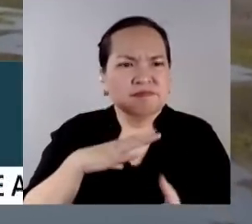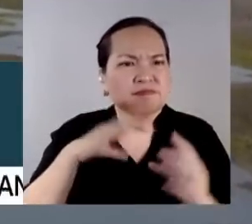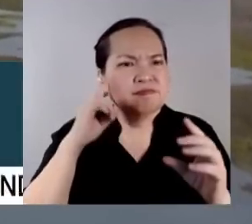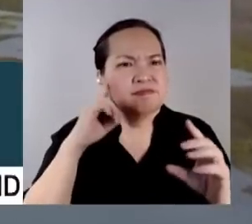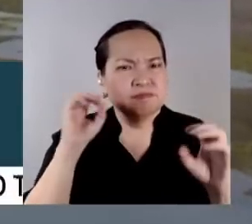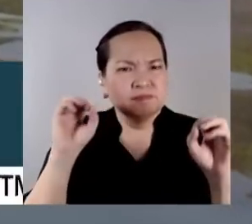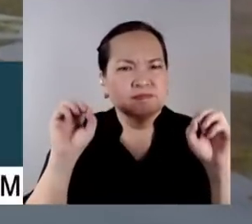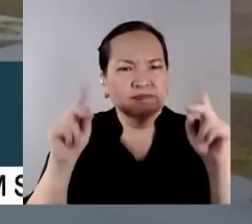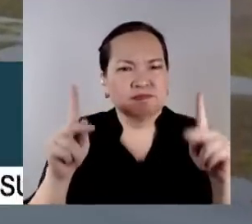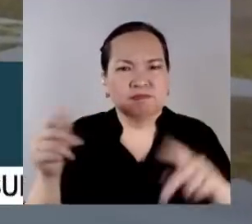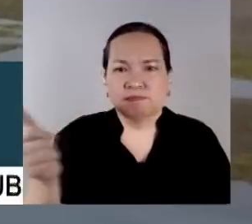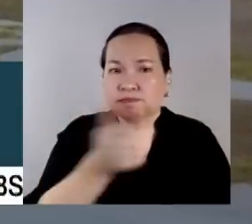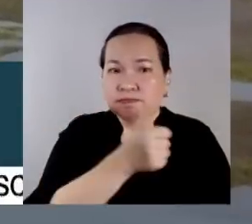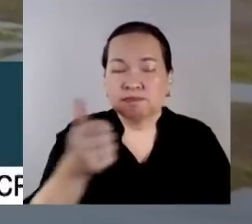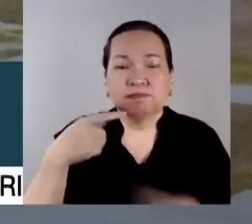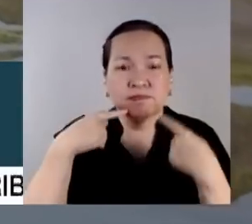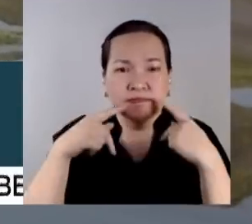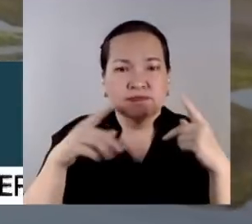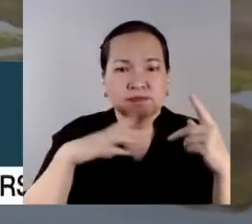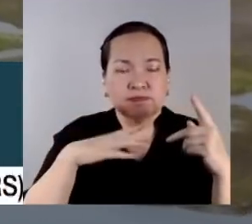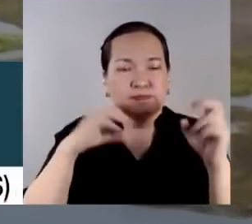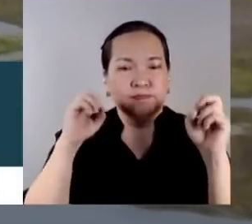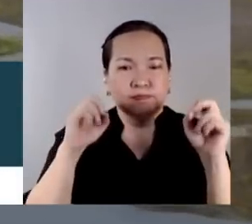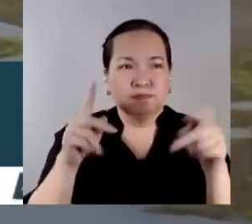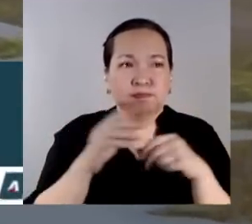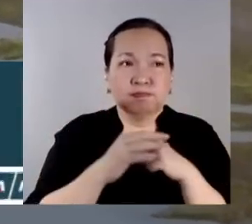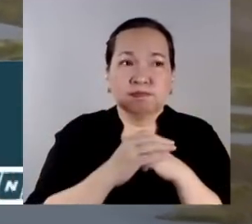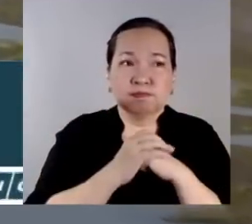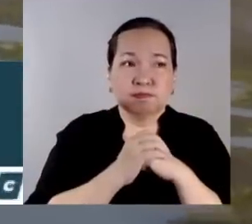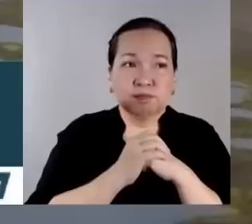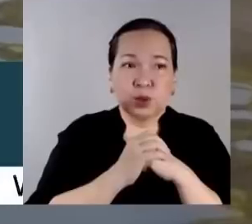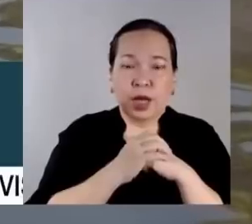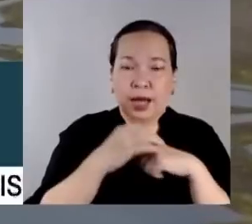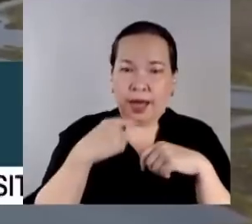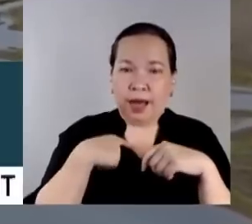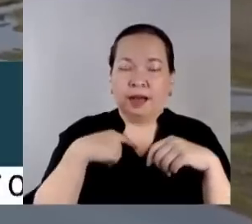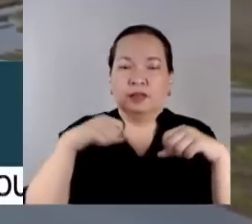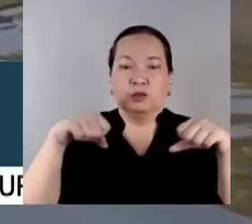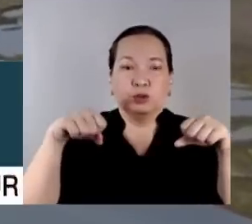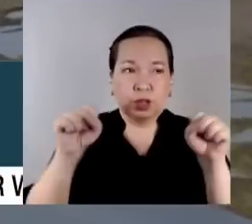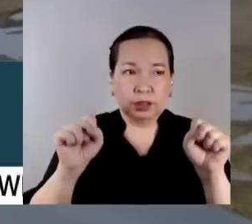Public transportation is still working. There's tricycles and other